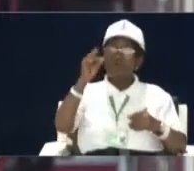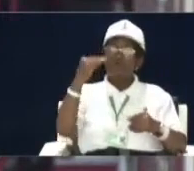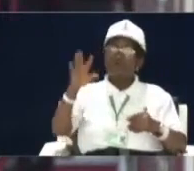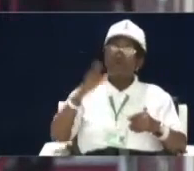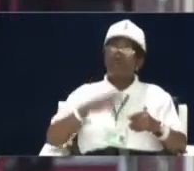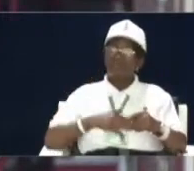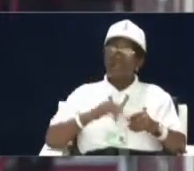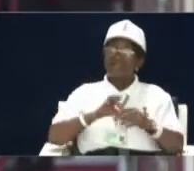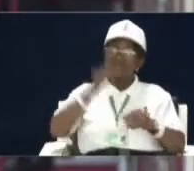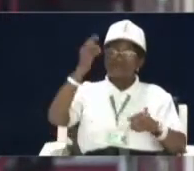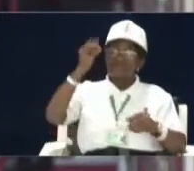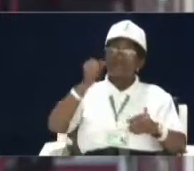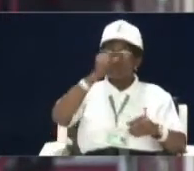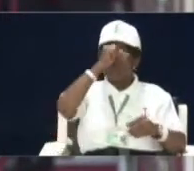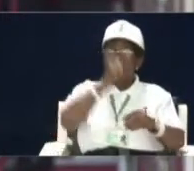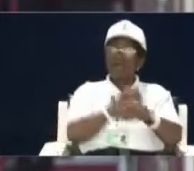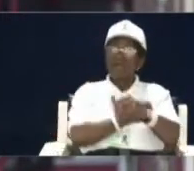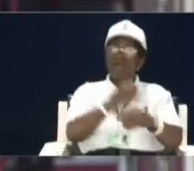spiritual sons